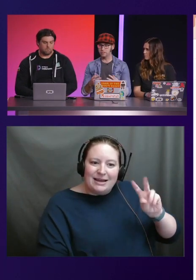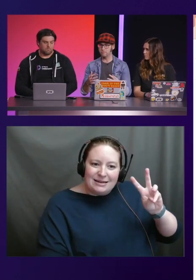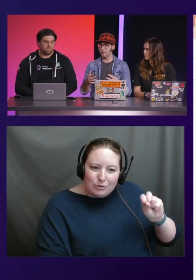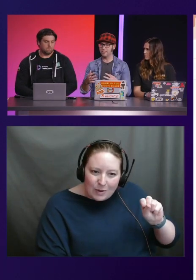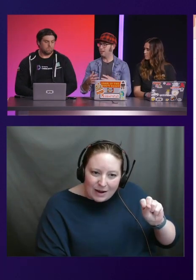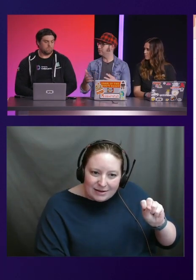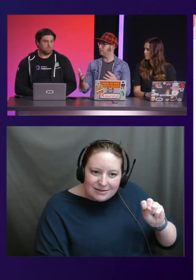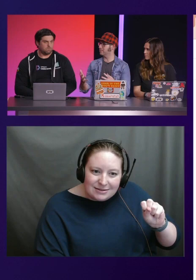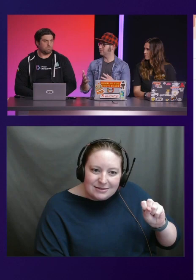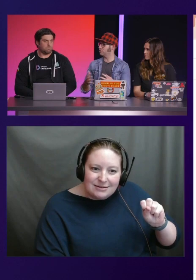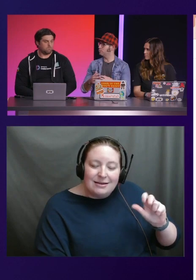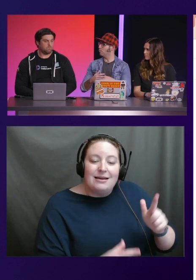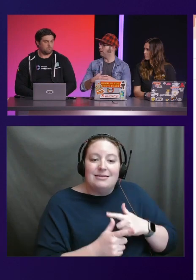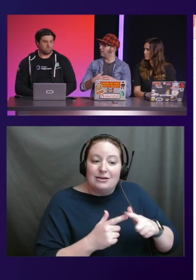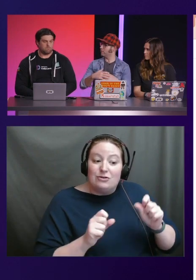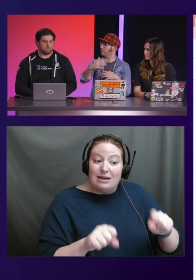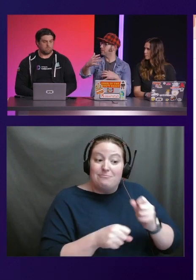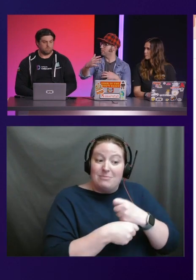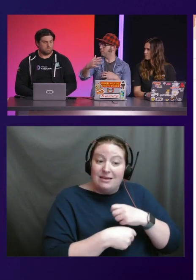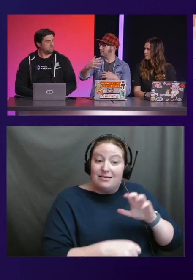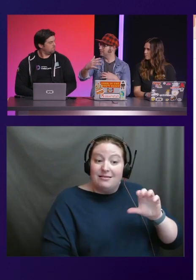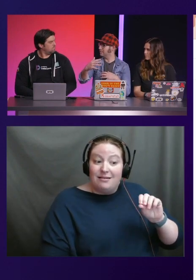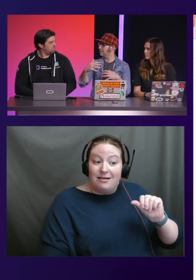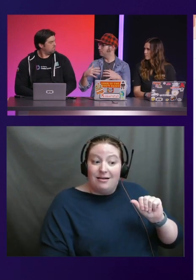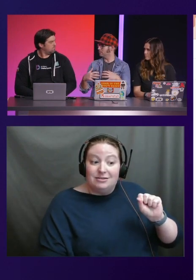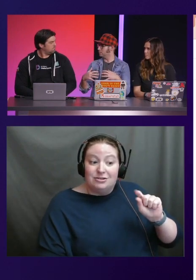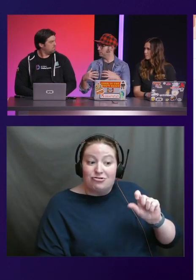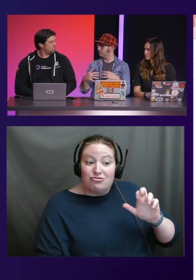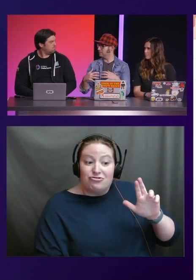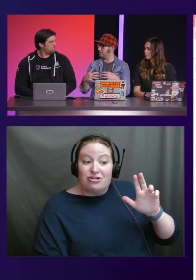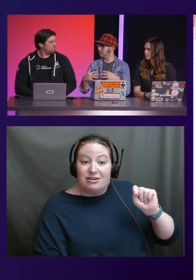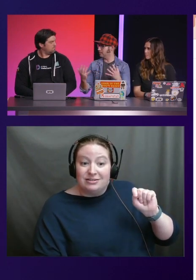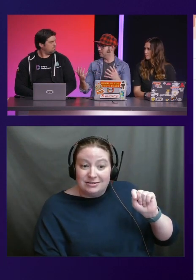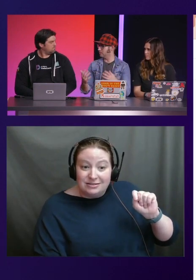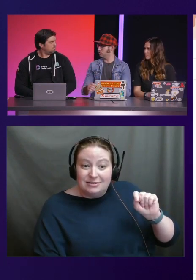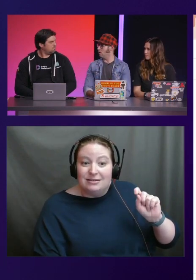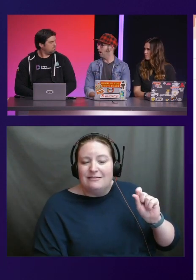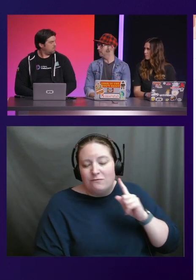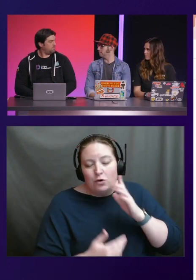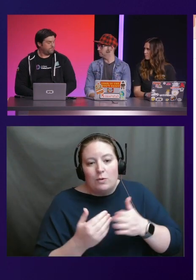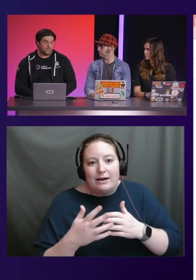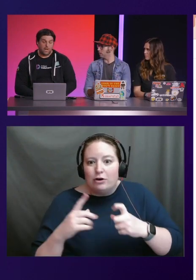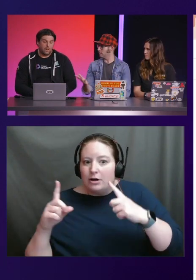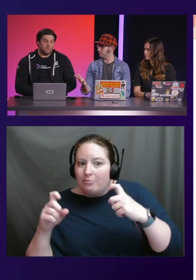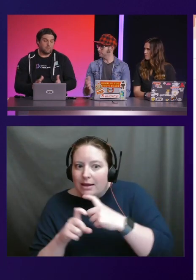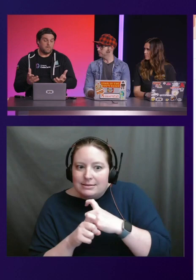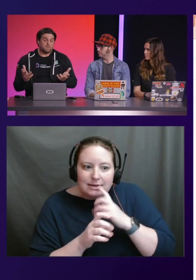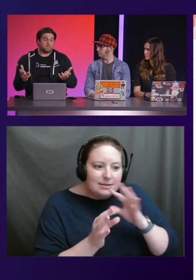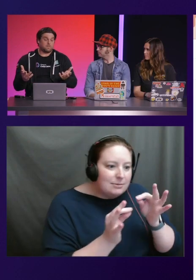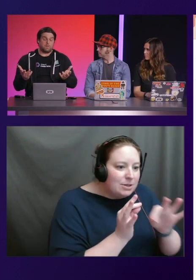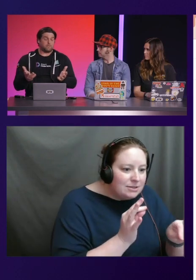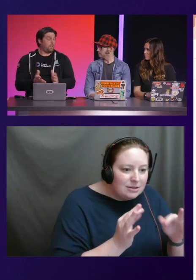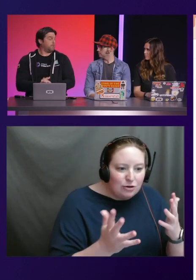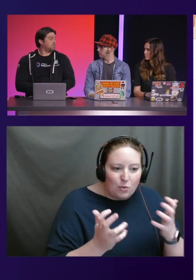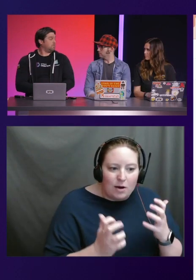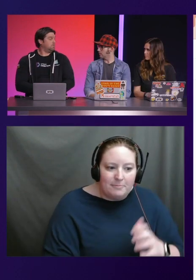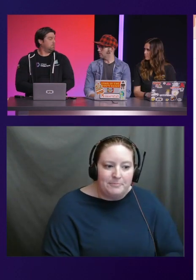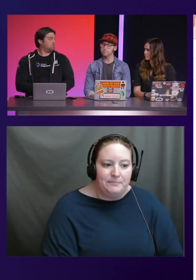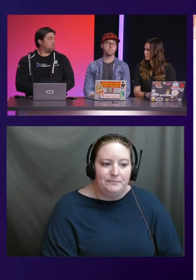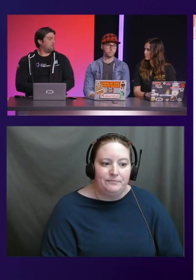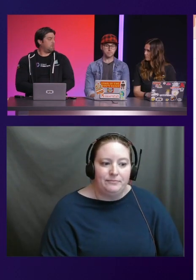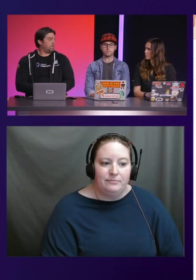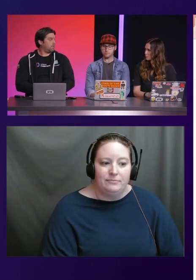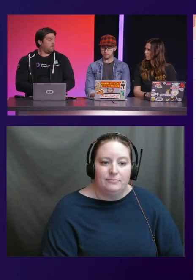you can make constructs to whatever complexity or simplicity that you want. Yep. Right. And sometimes it's just about standards